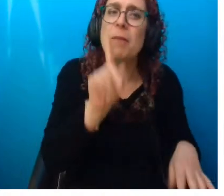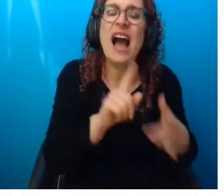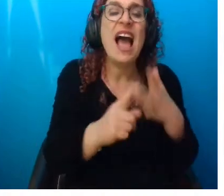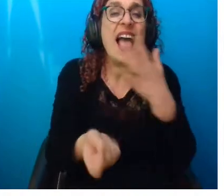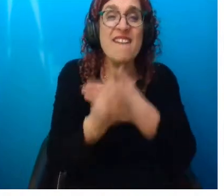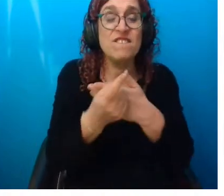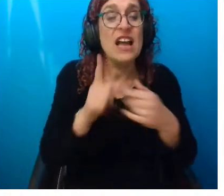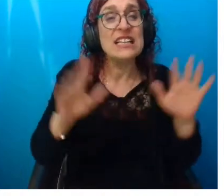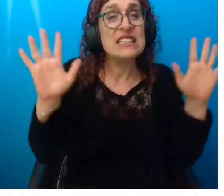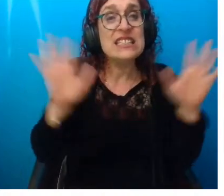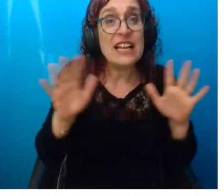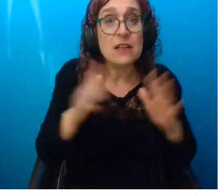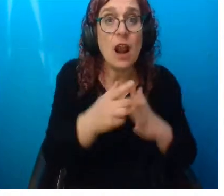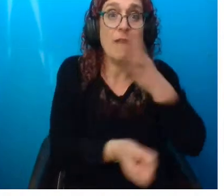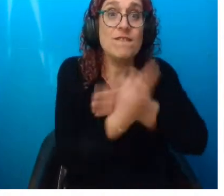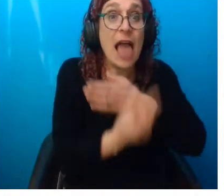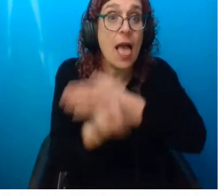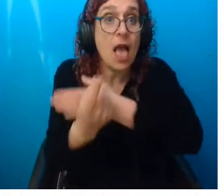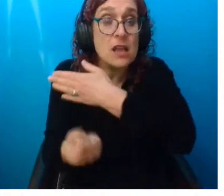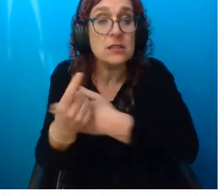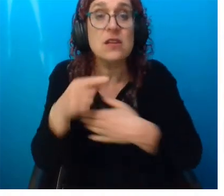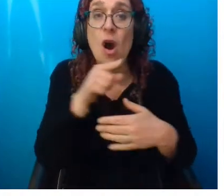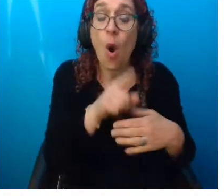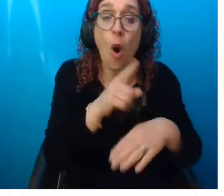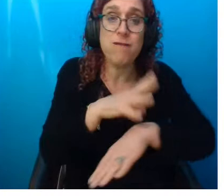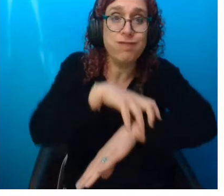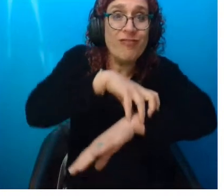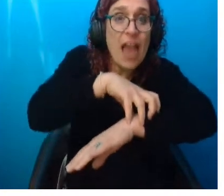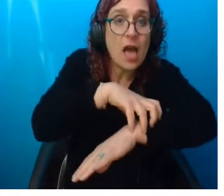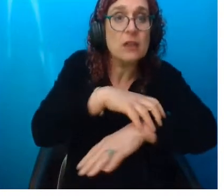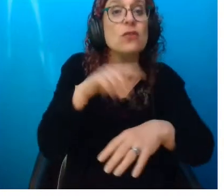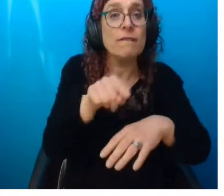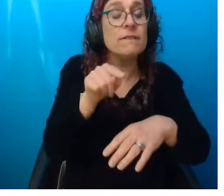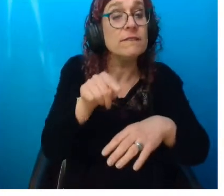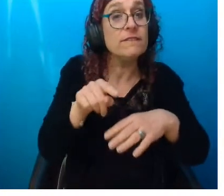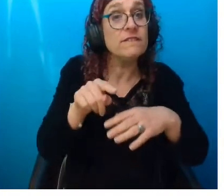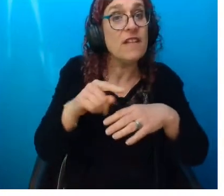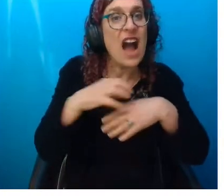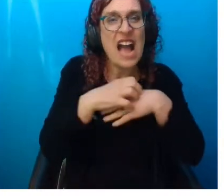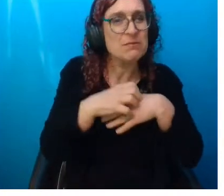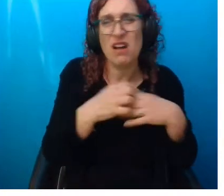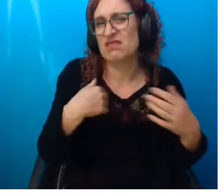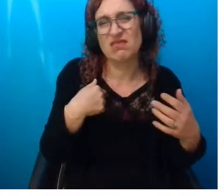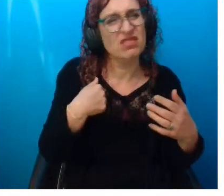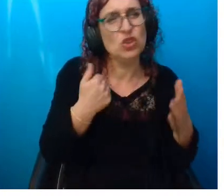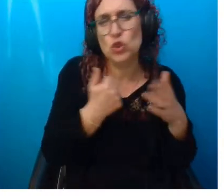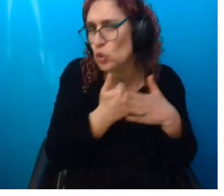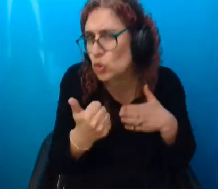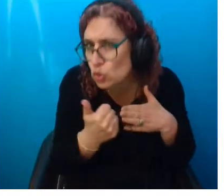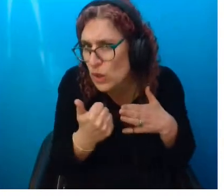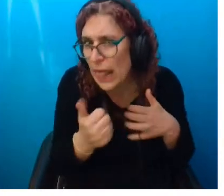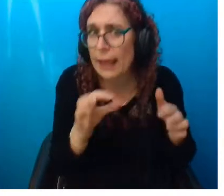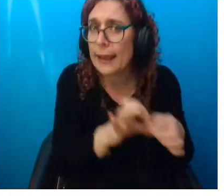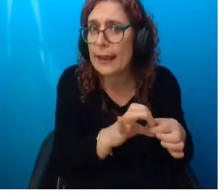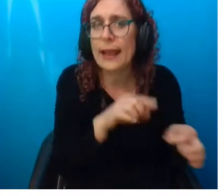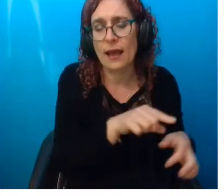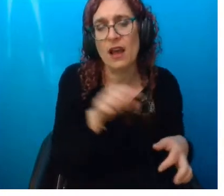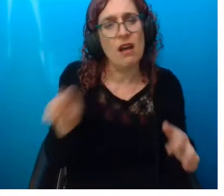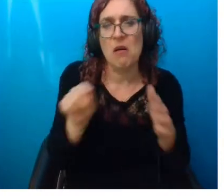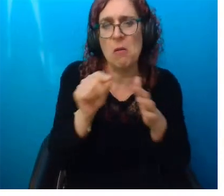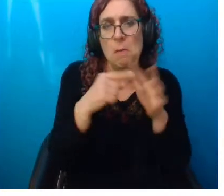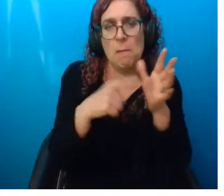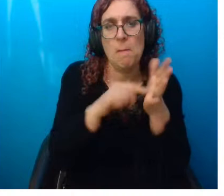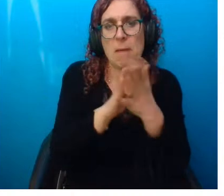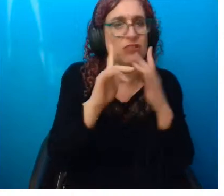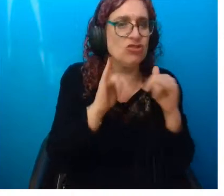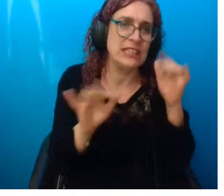atopic eczema and generalized eczema, no, we would not generally carry out patch testing. So only if we think that